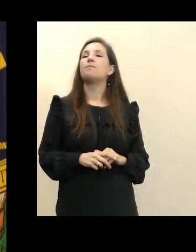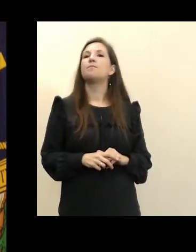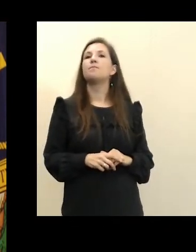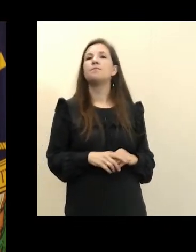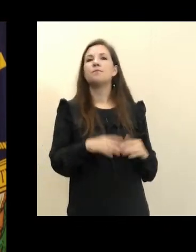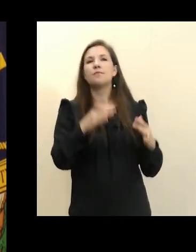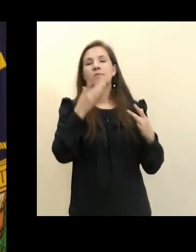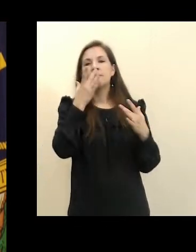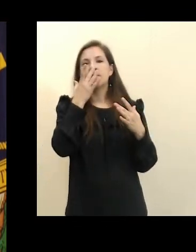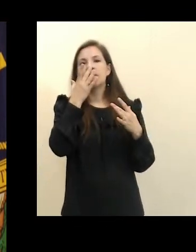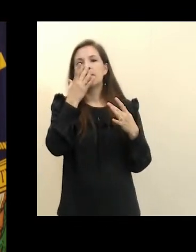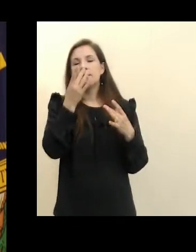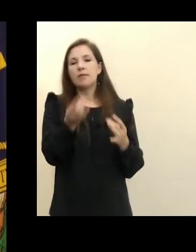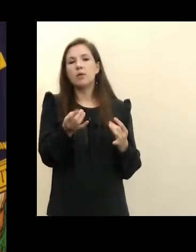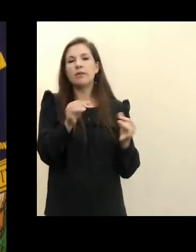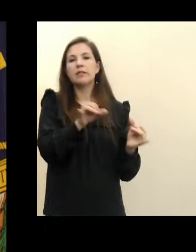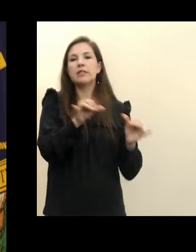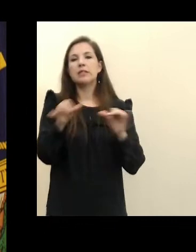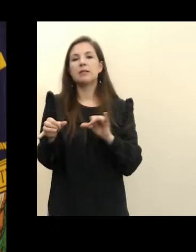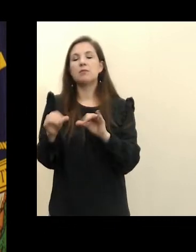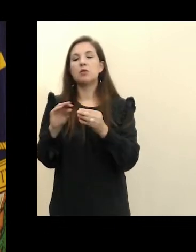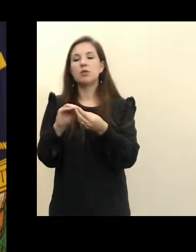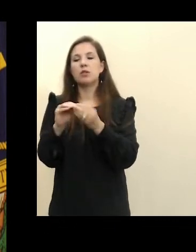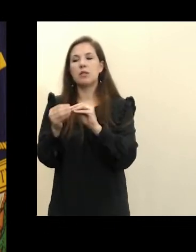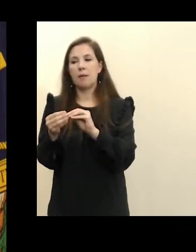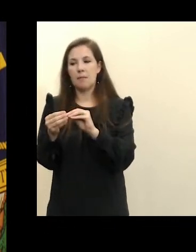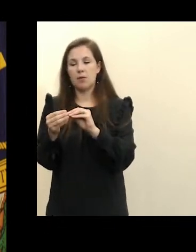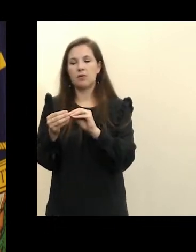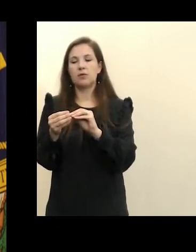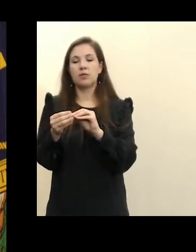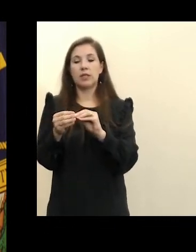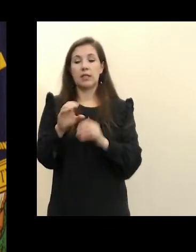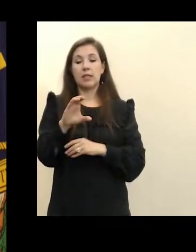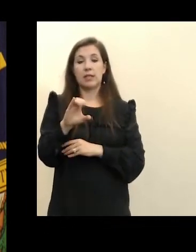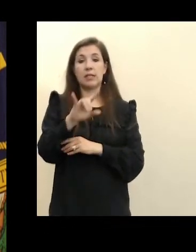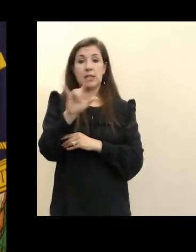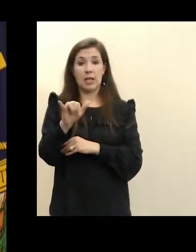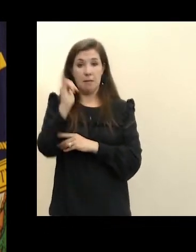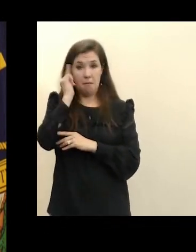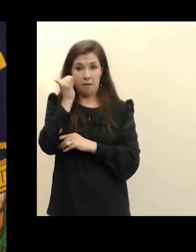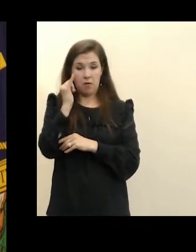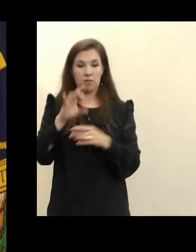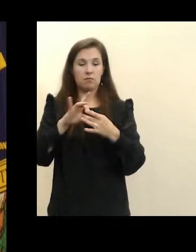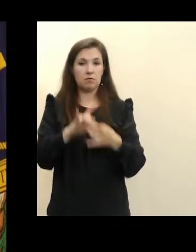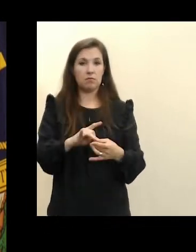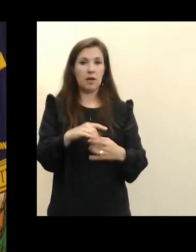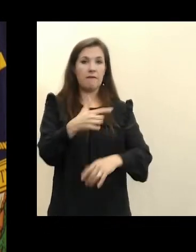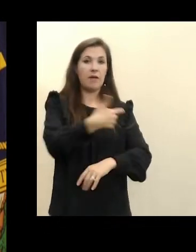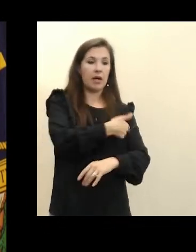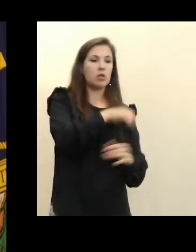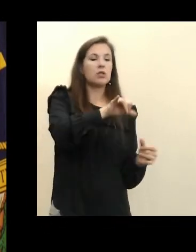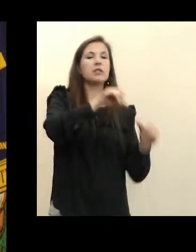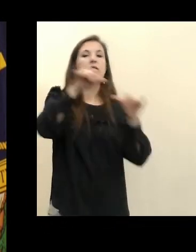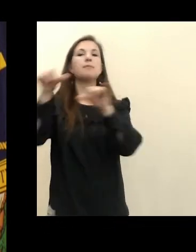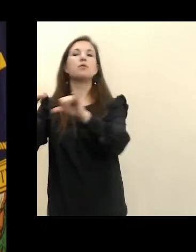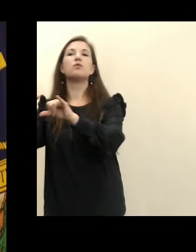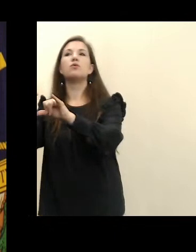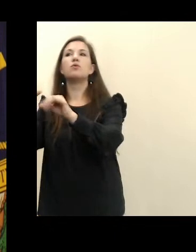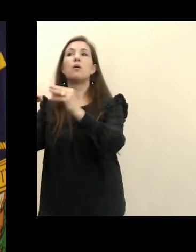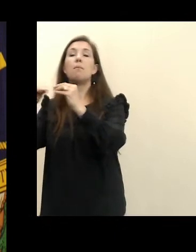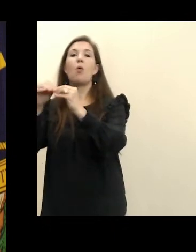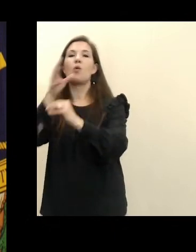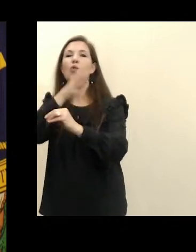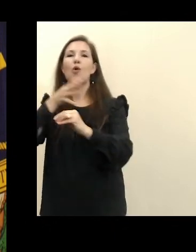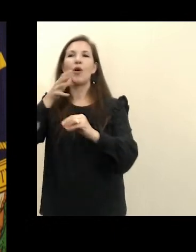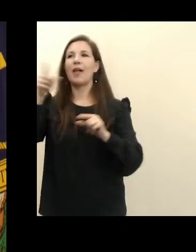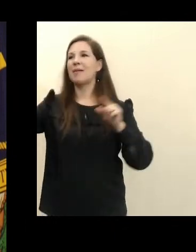interestingly, some similar numbers in some parts of the city of Buffalo with regards to vaccination rates as we do in some of the more rural